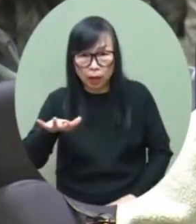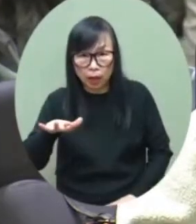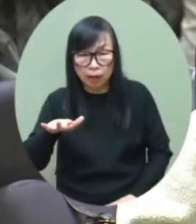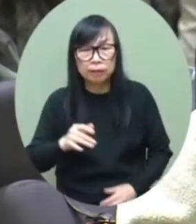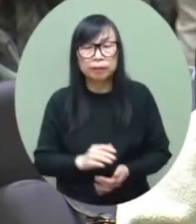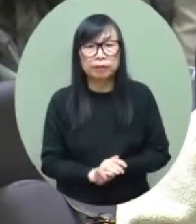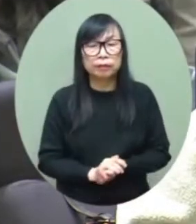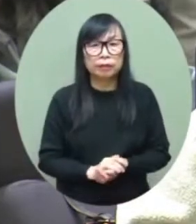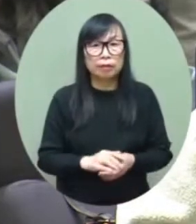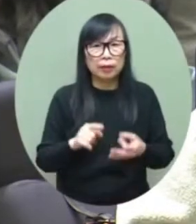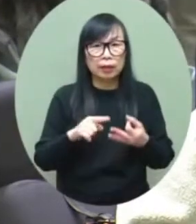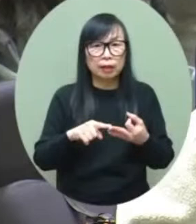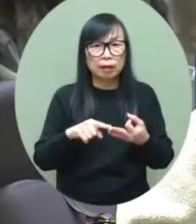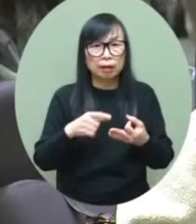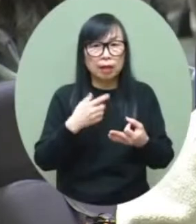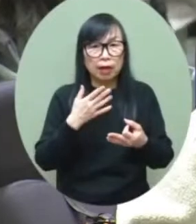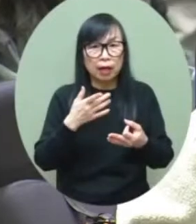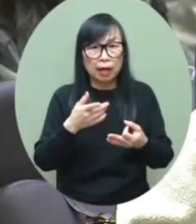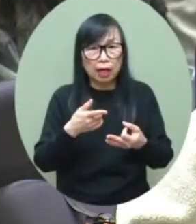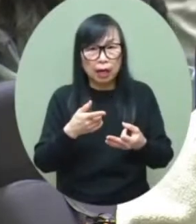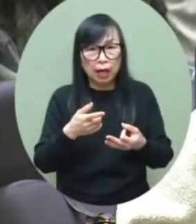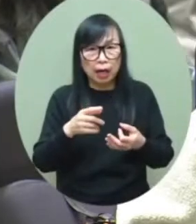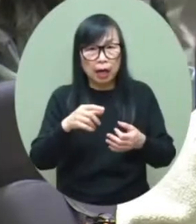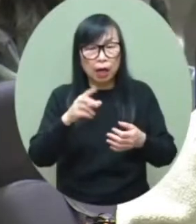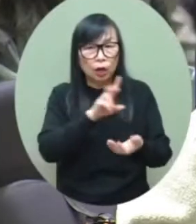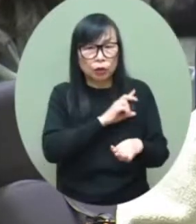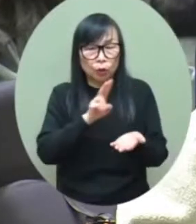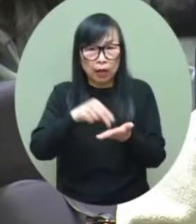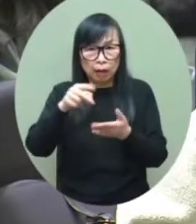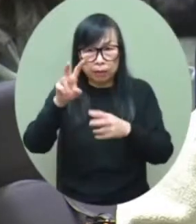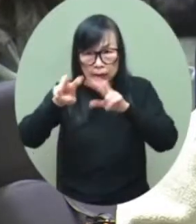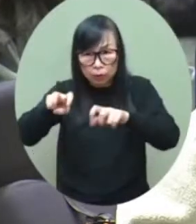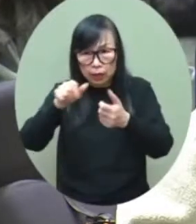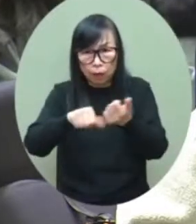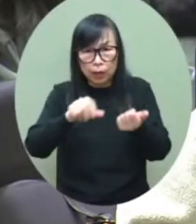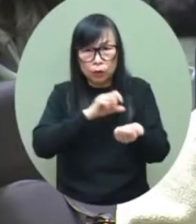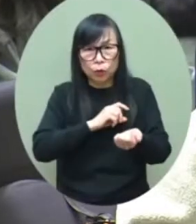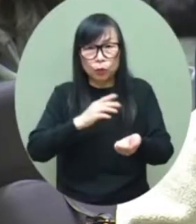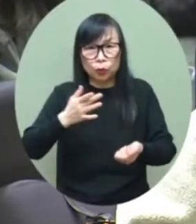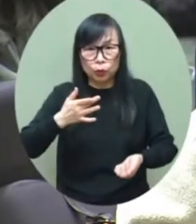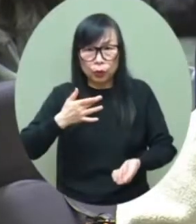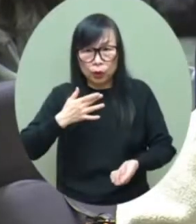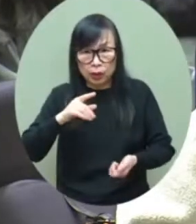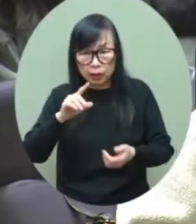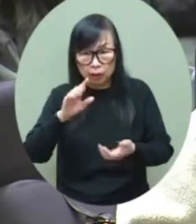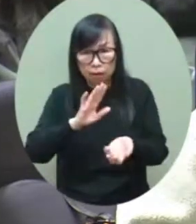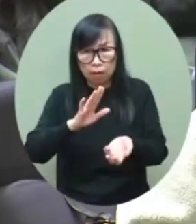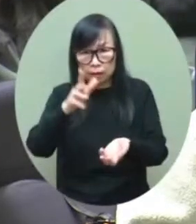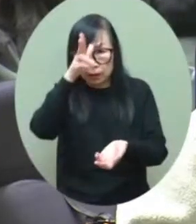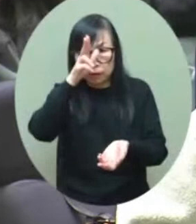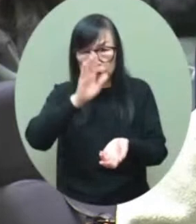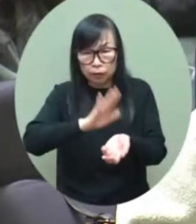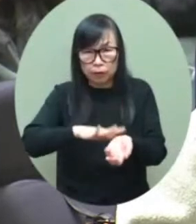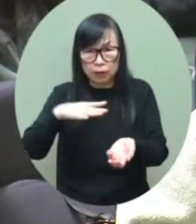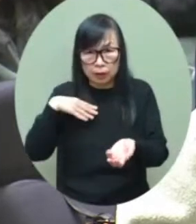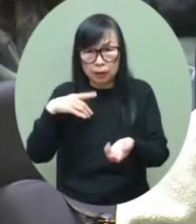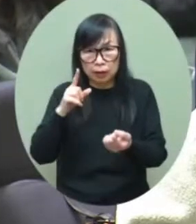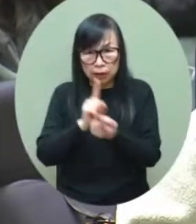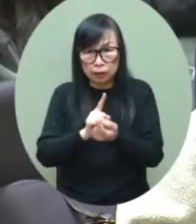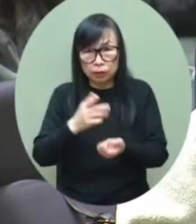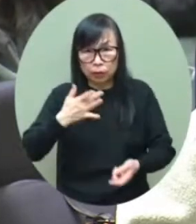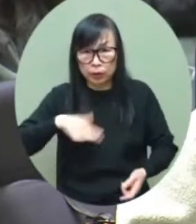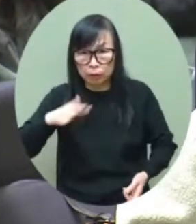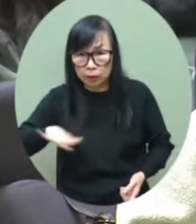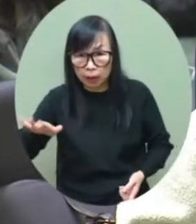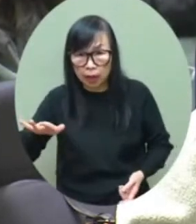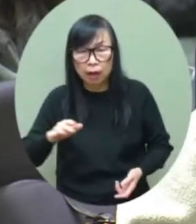of inquiry to investigate the handling of the pandemic or any other way that would ensure the transparency? Because Mr. Lee,